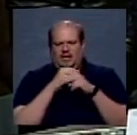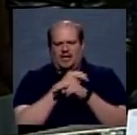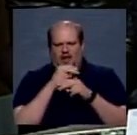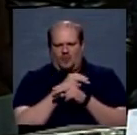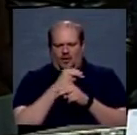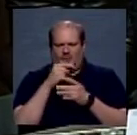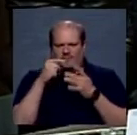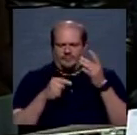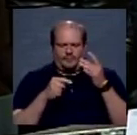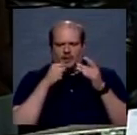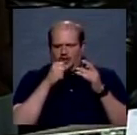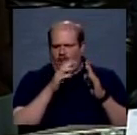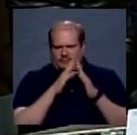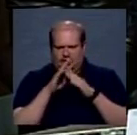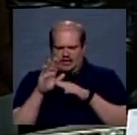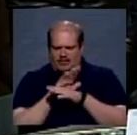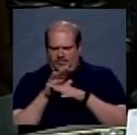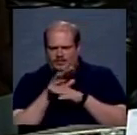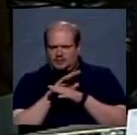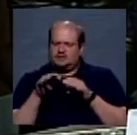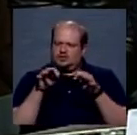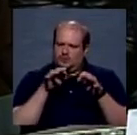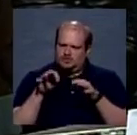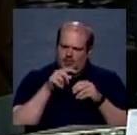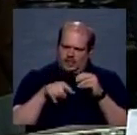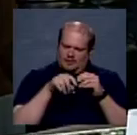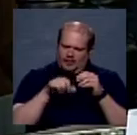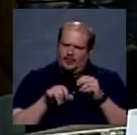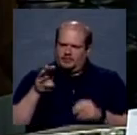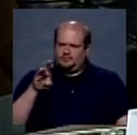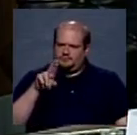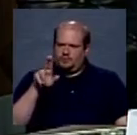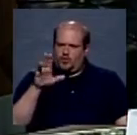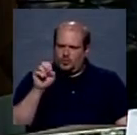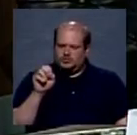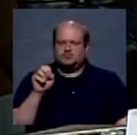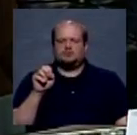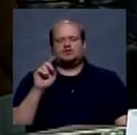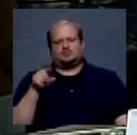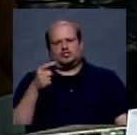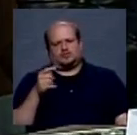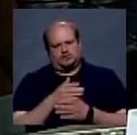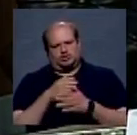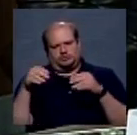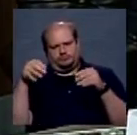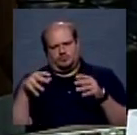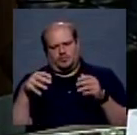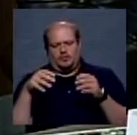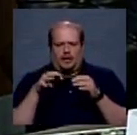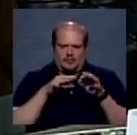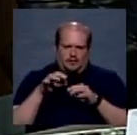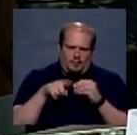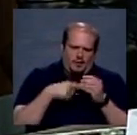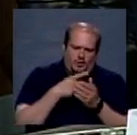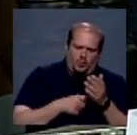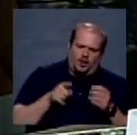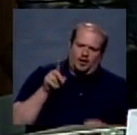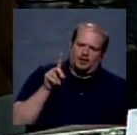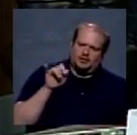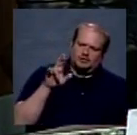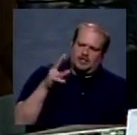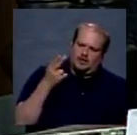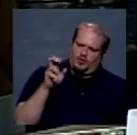and it wasn't city business. So just a point of clarification on that, Bruce. Just shed a little light on what Director Hendricks was talking about. And you may want to give us